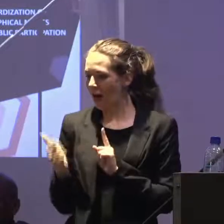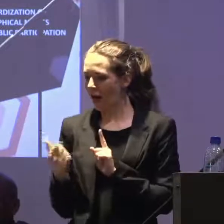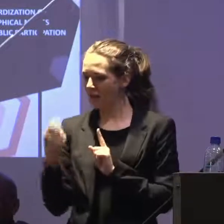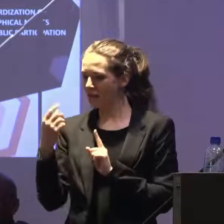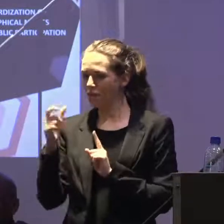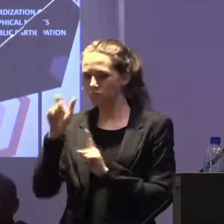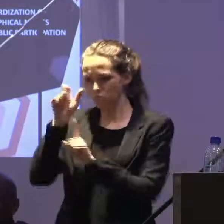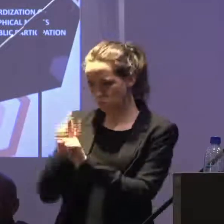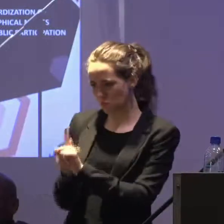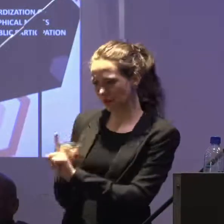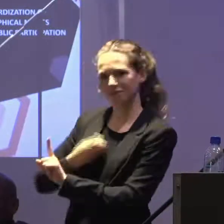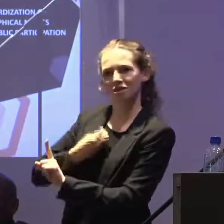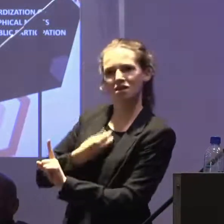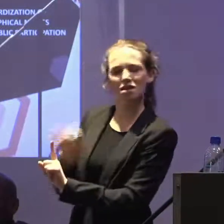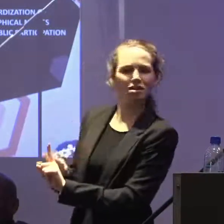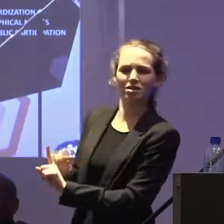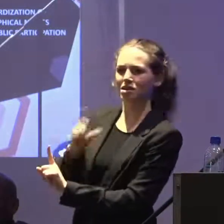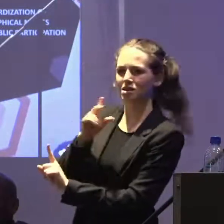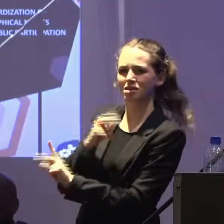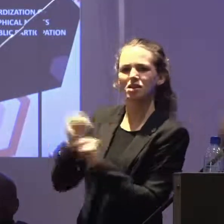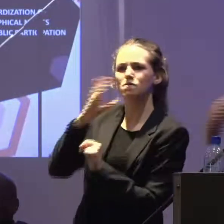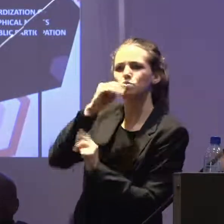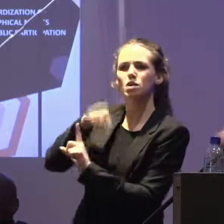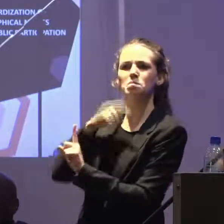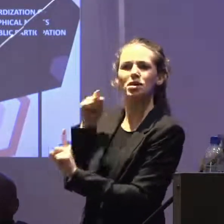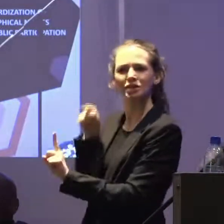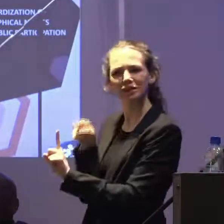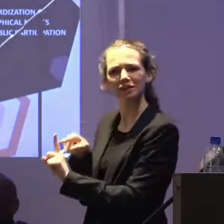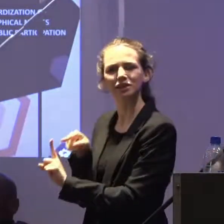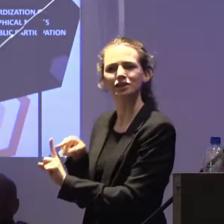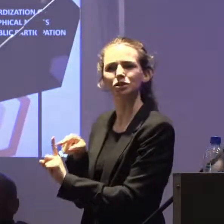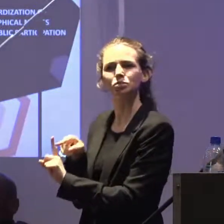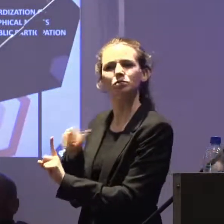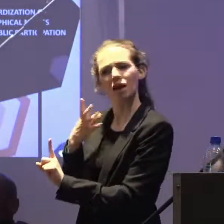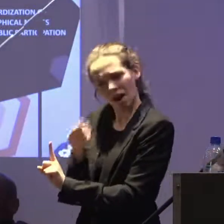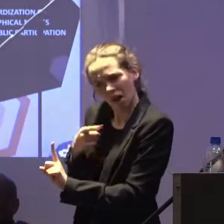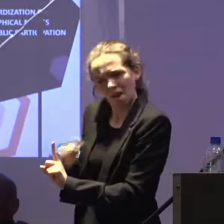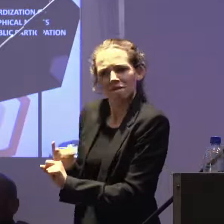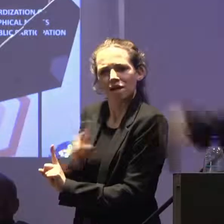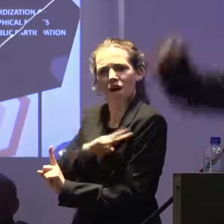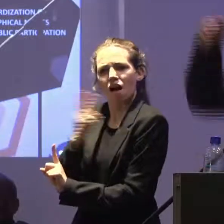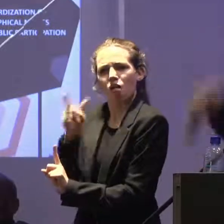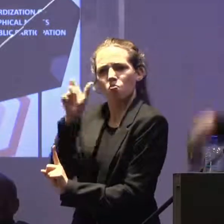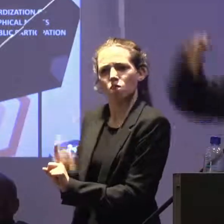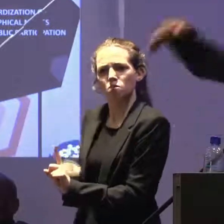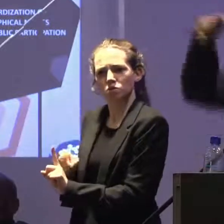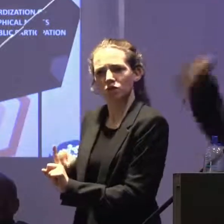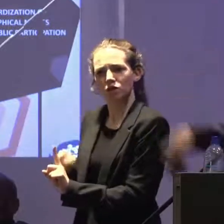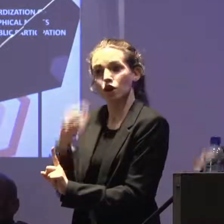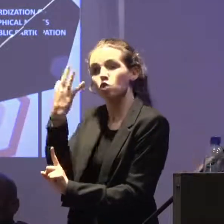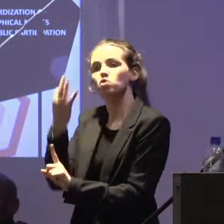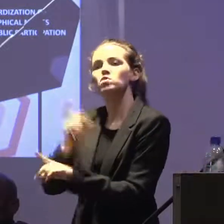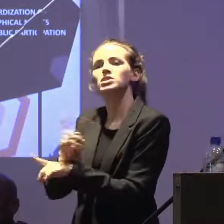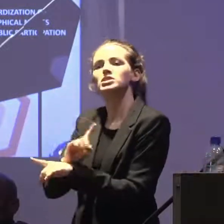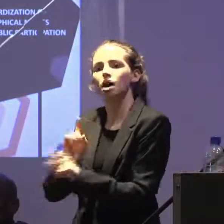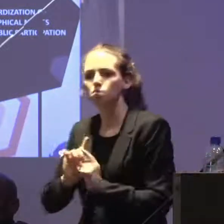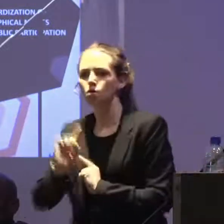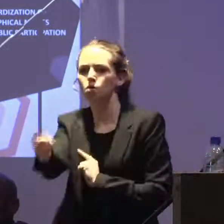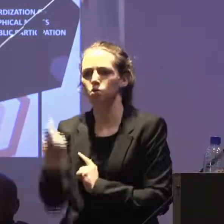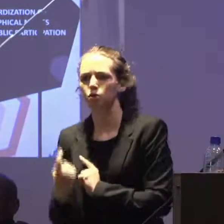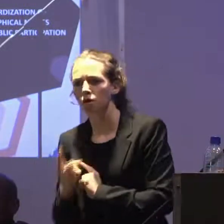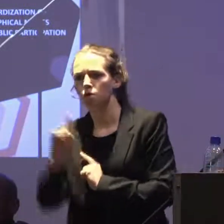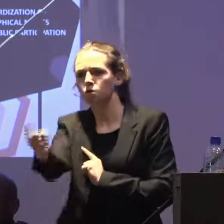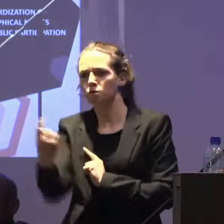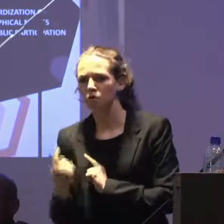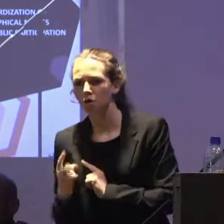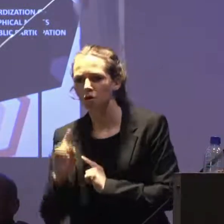this one was for 7 days, you can imagine this one did it 3 times. And